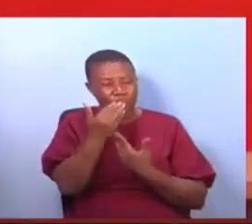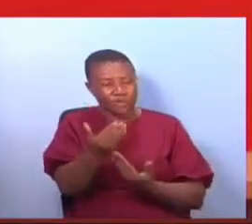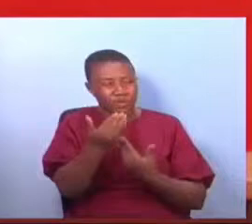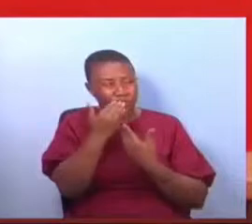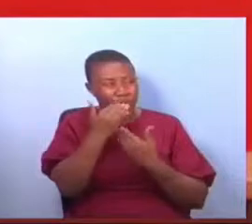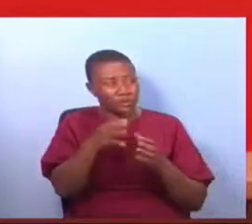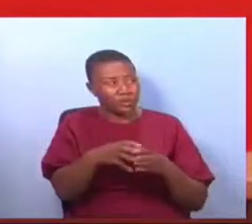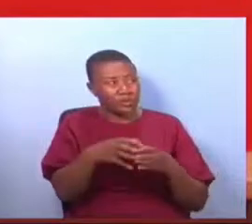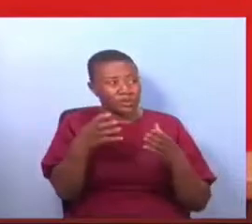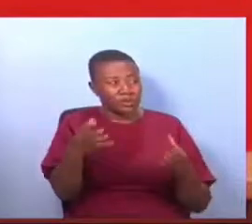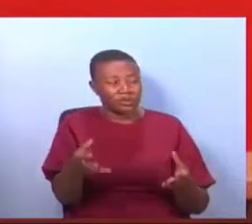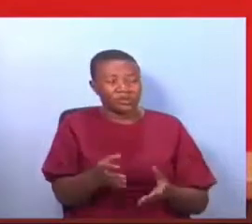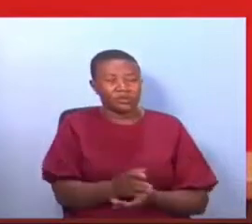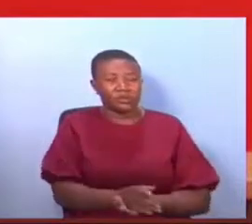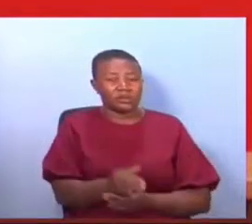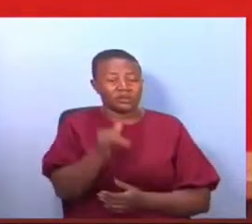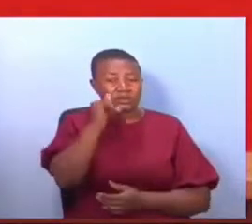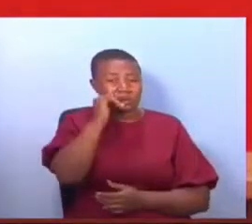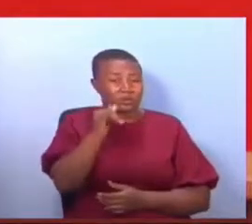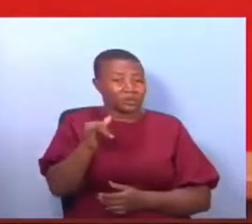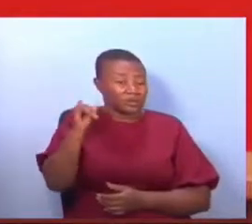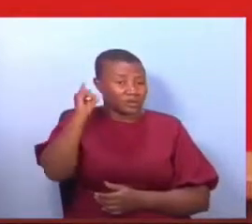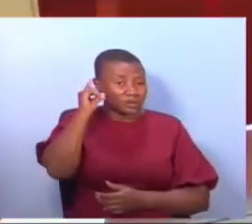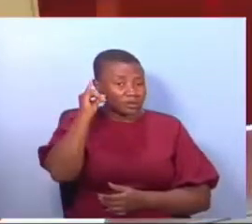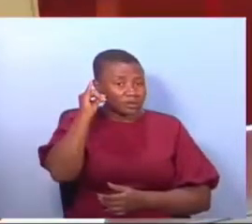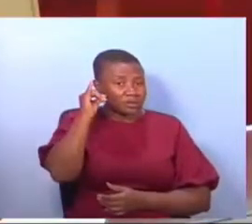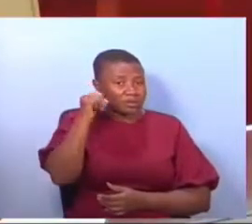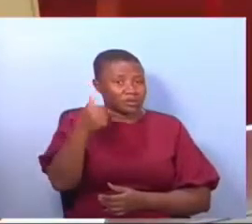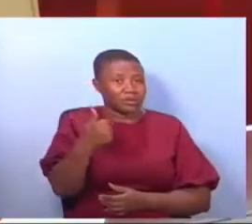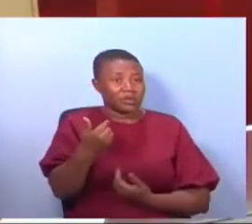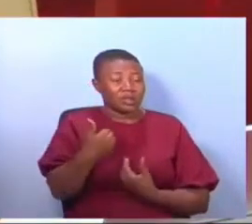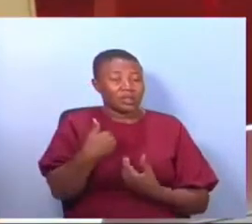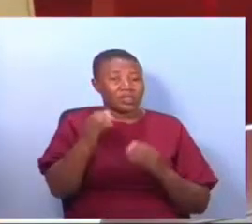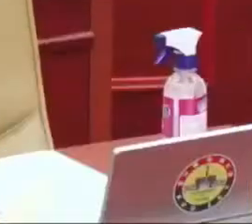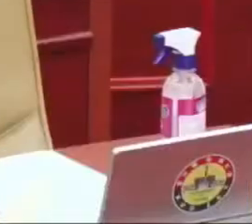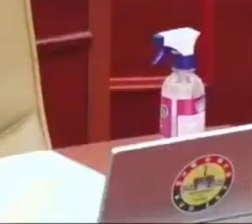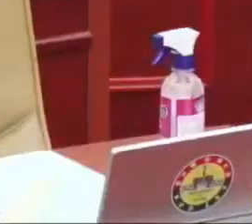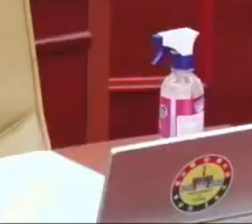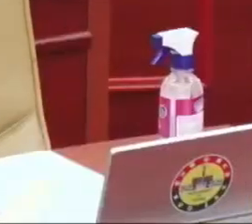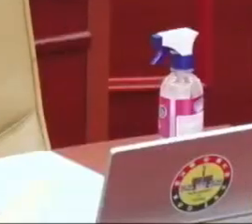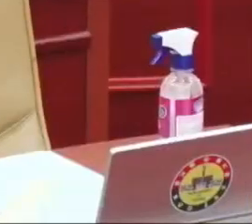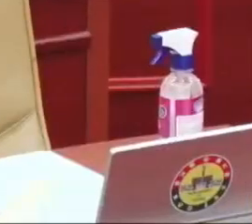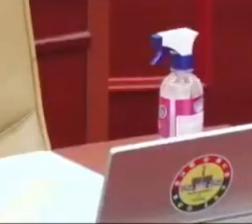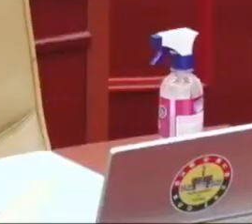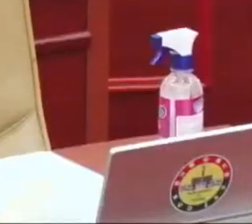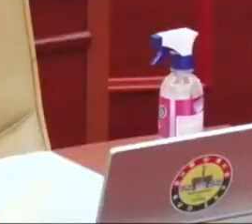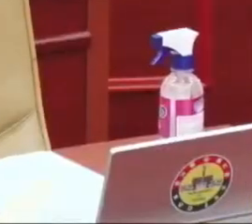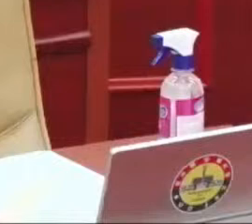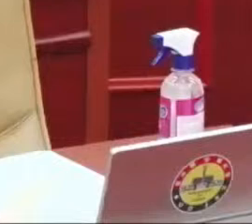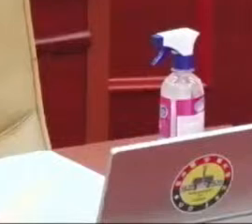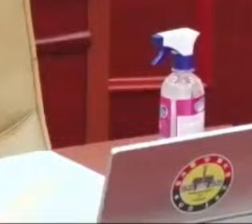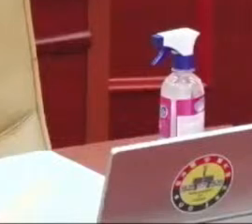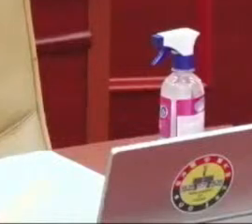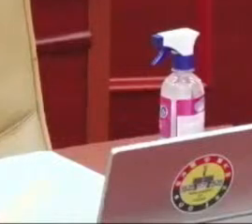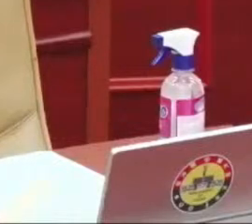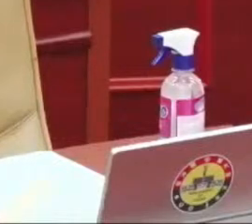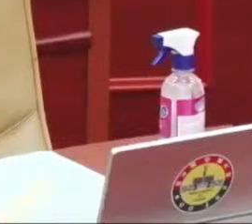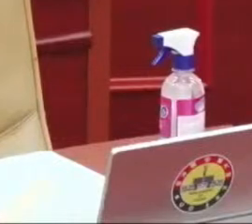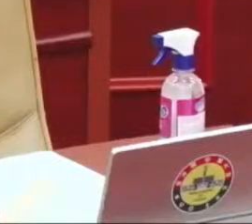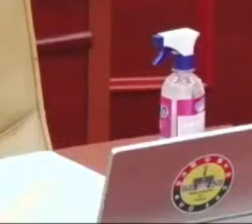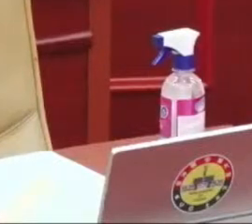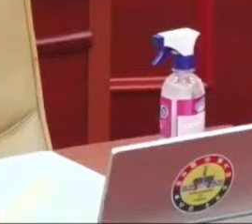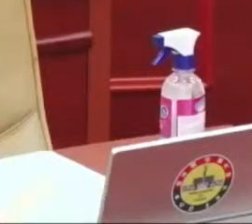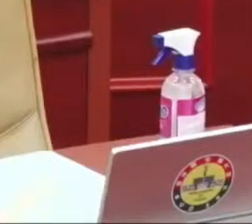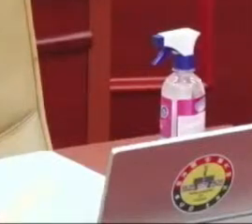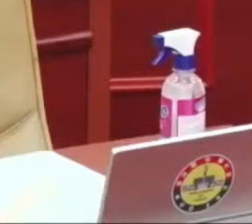much. Yesterday, I had opportunity to raise the issue of the delegation of